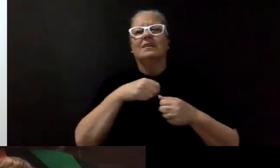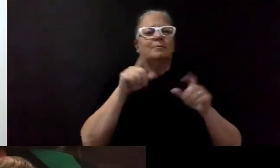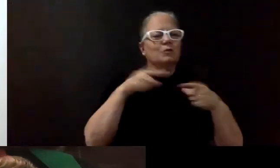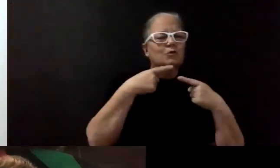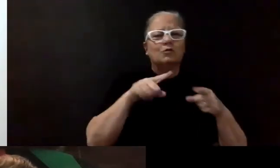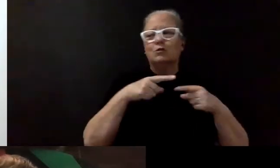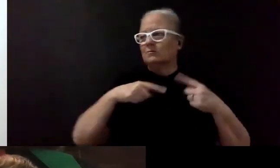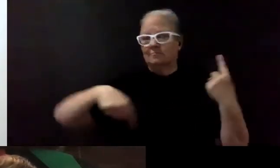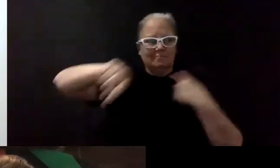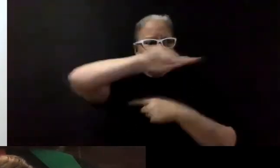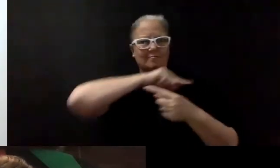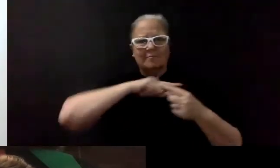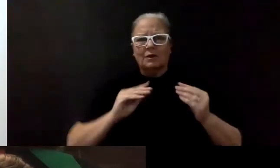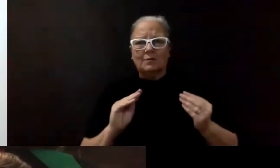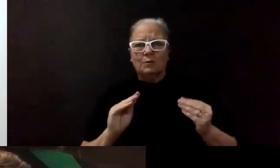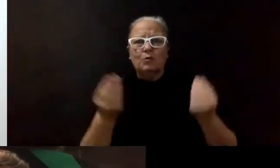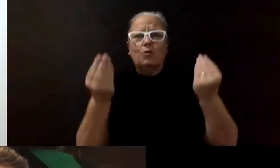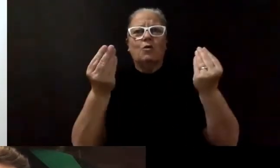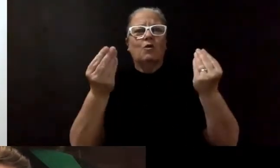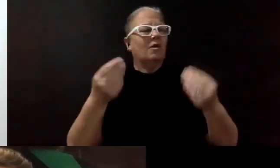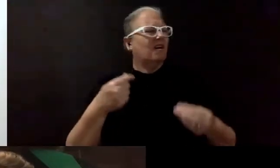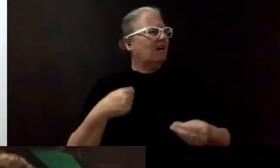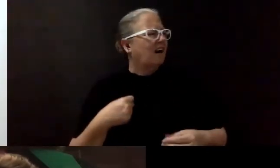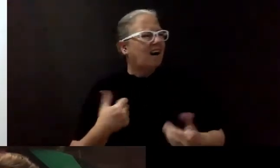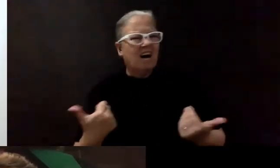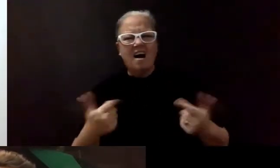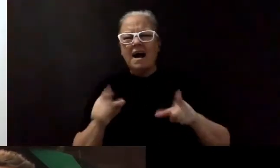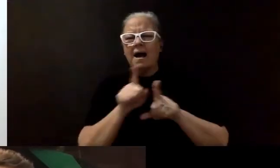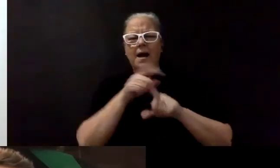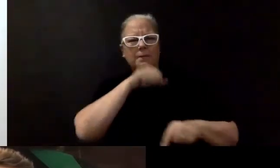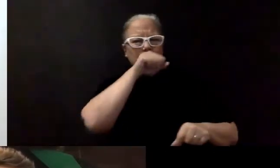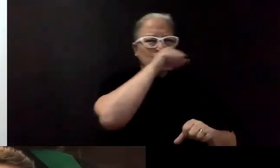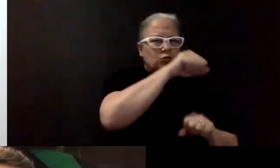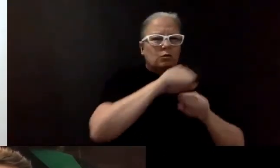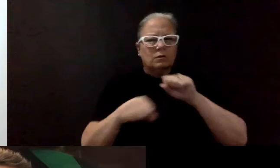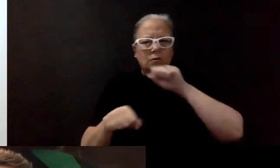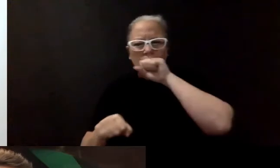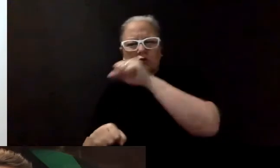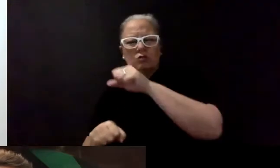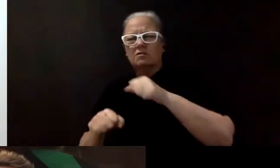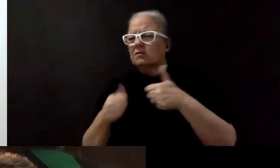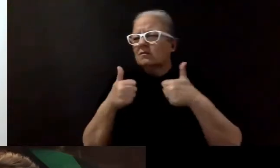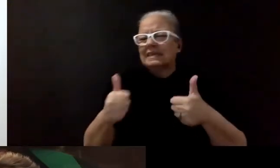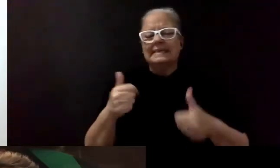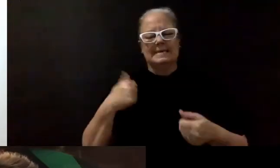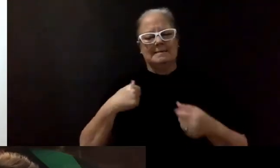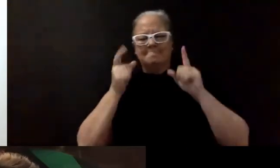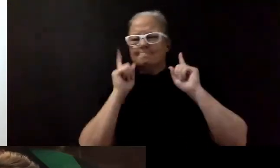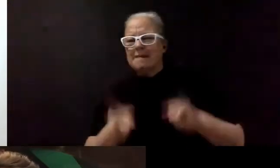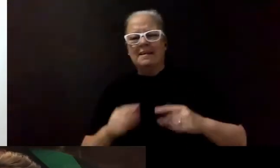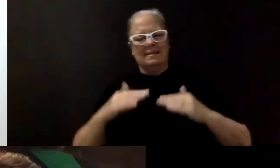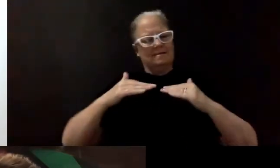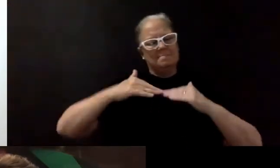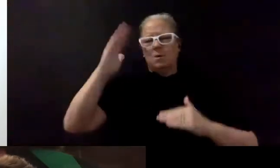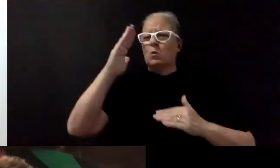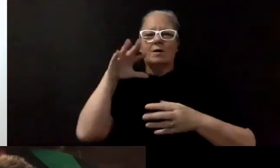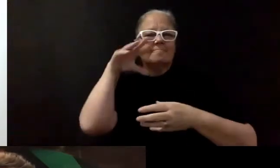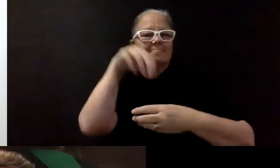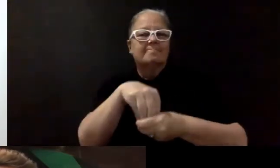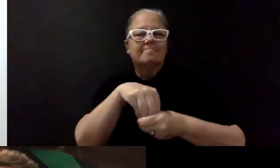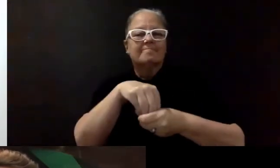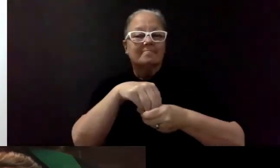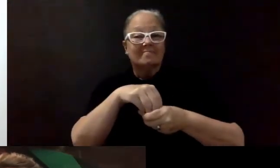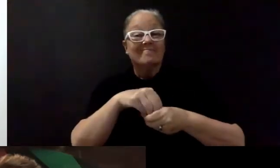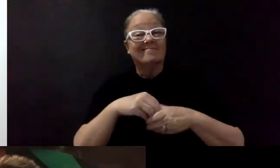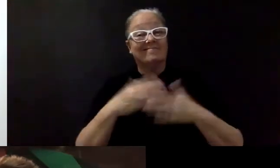great that I said to everyone, look, I need to do more of this. So that's where the concept of